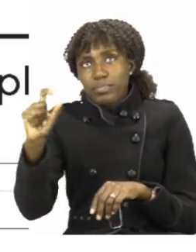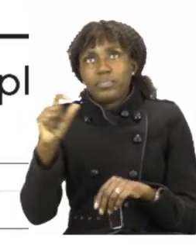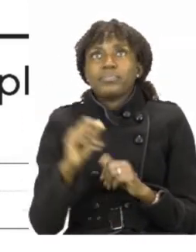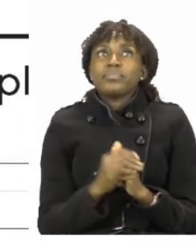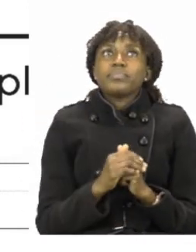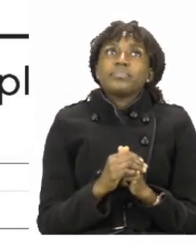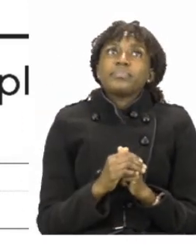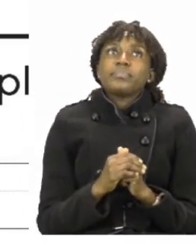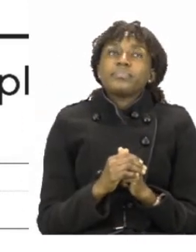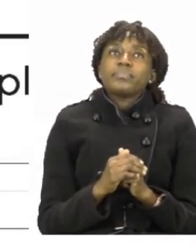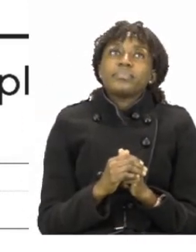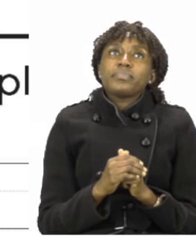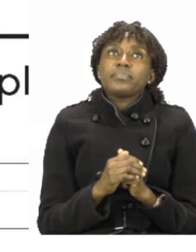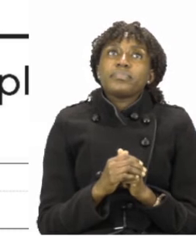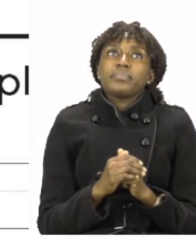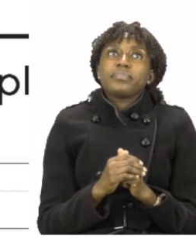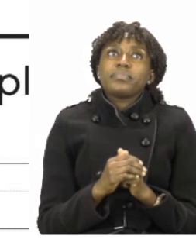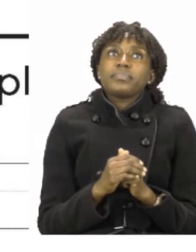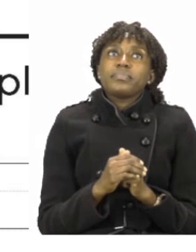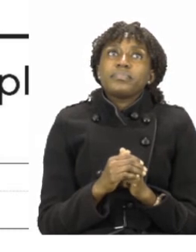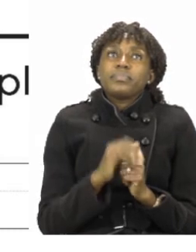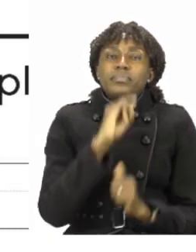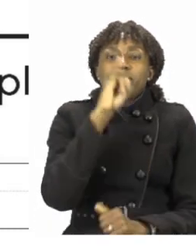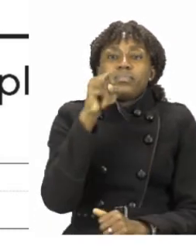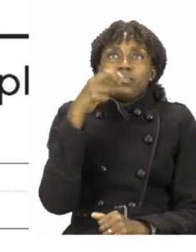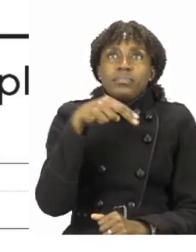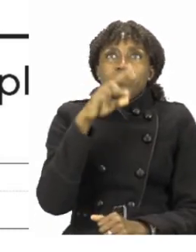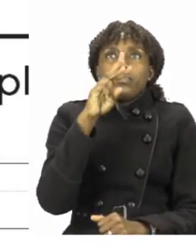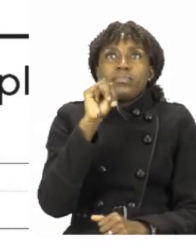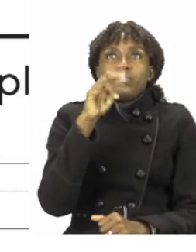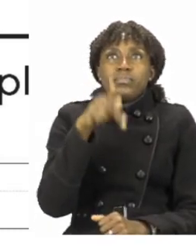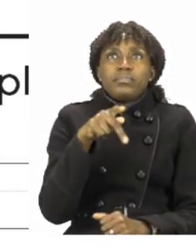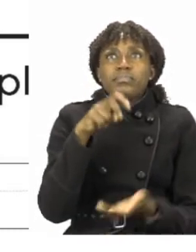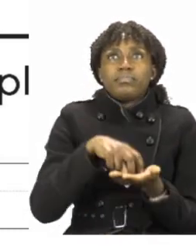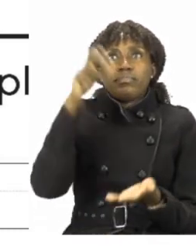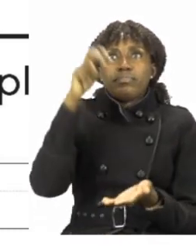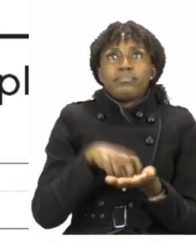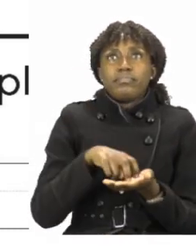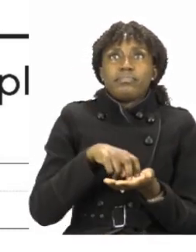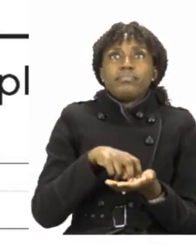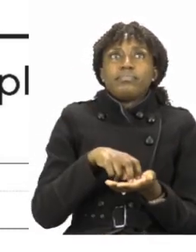by reading our sight words. We have the words jump,